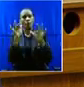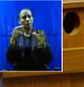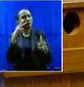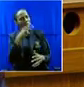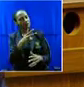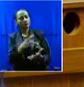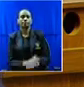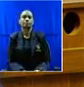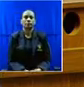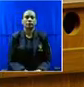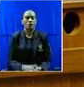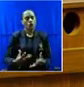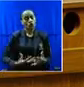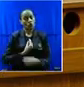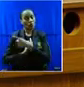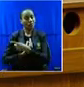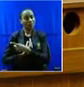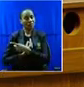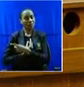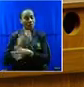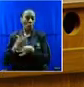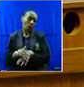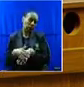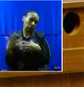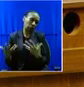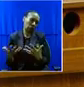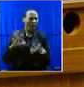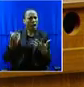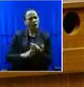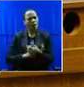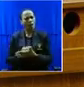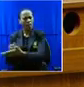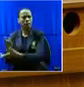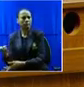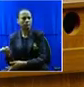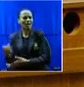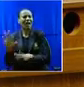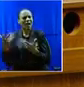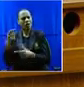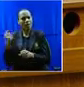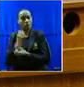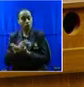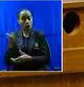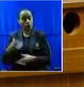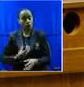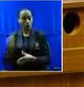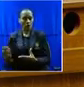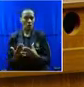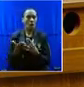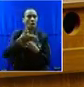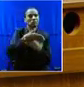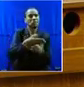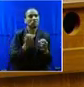To assist young people who are unemployed to access these and other opportunities, we will launch